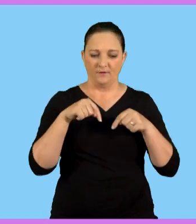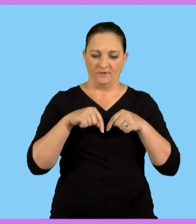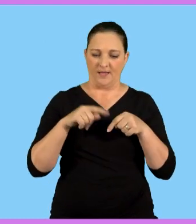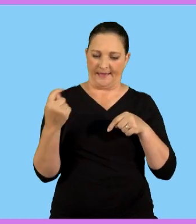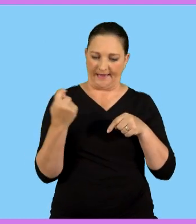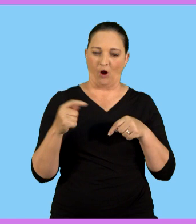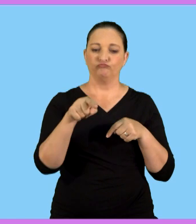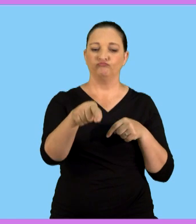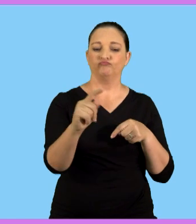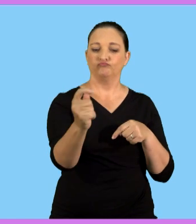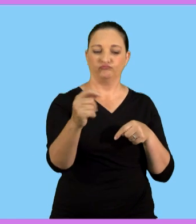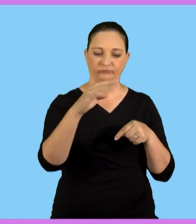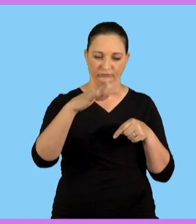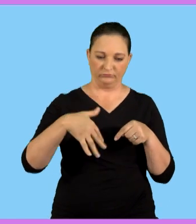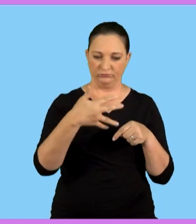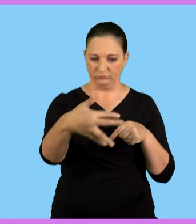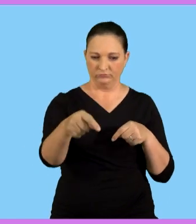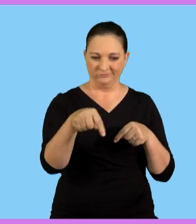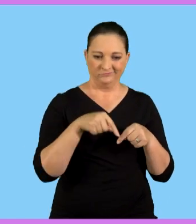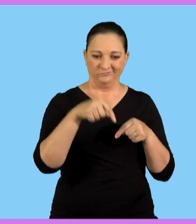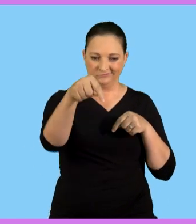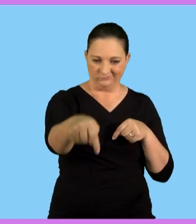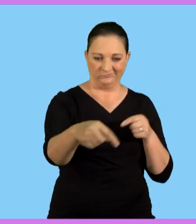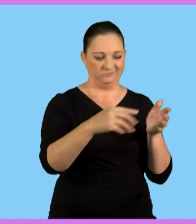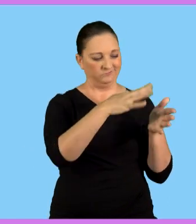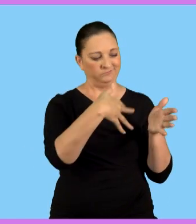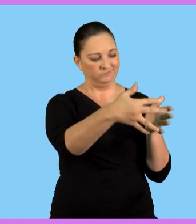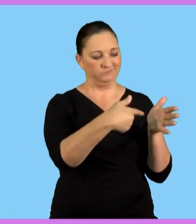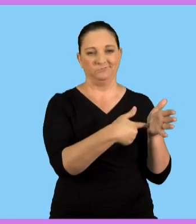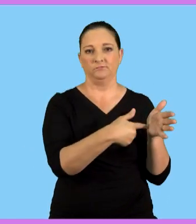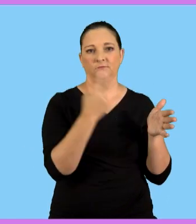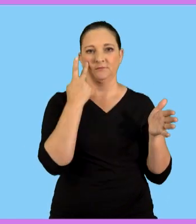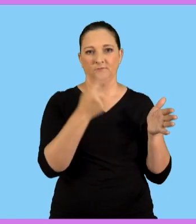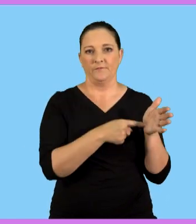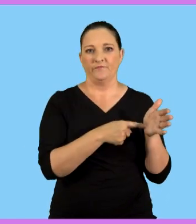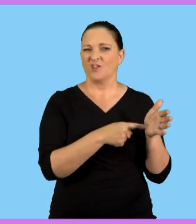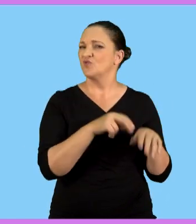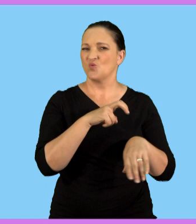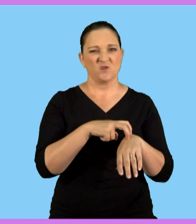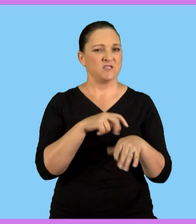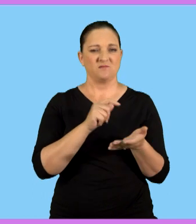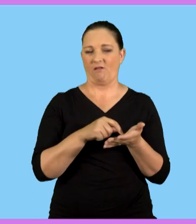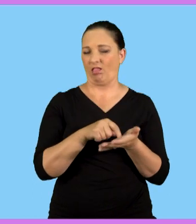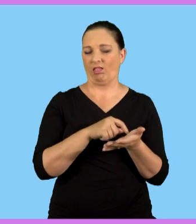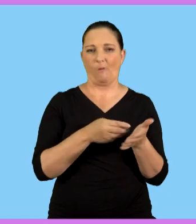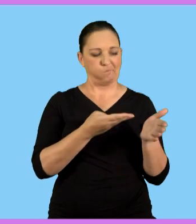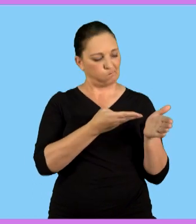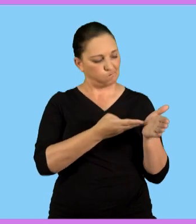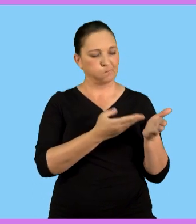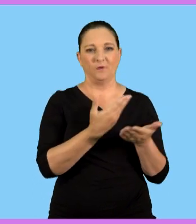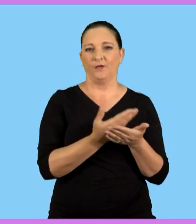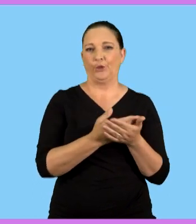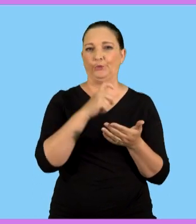distance between towns, right, in a table. Also important, there is no need to calculate distances, right? No